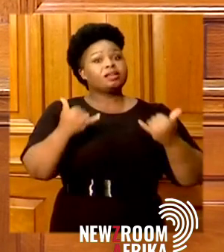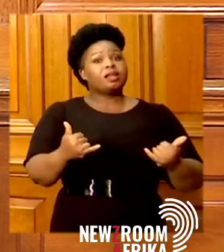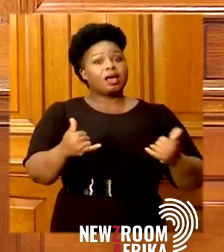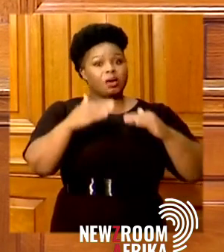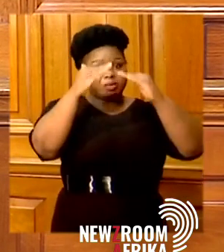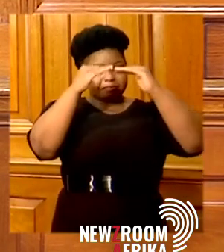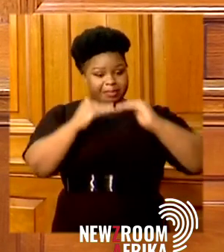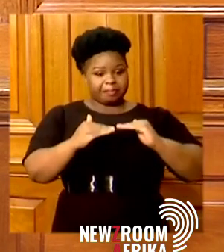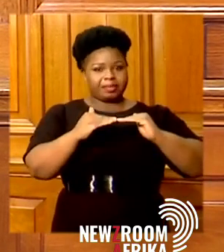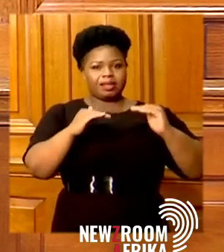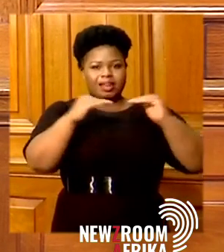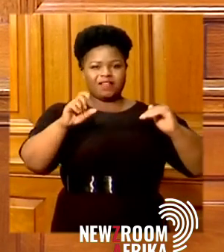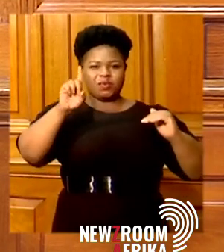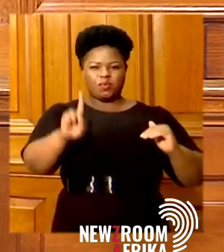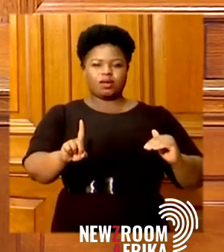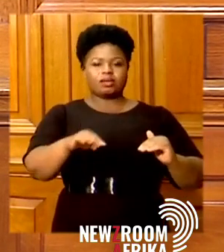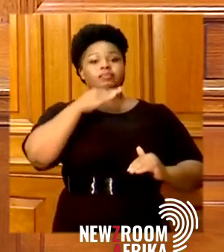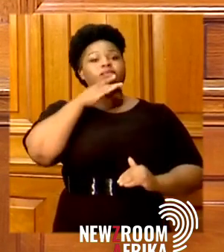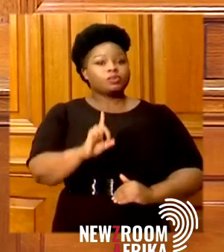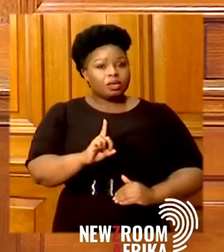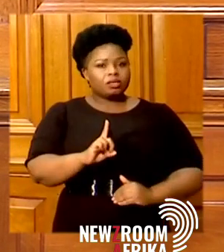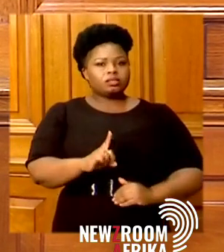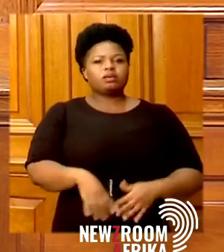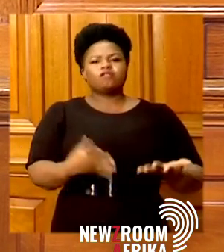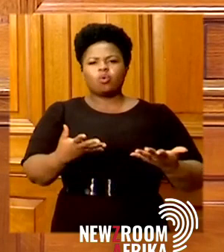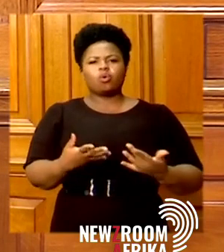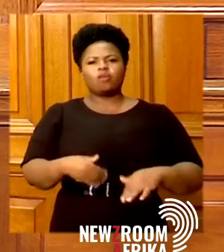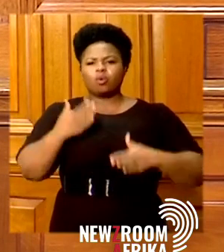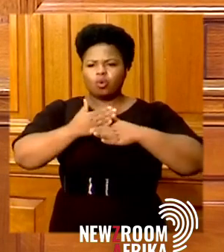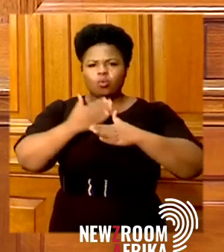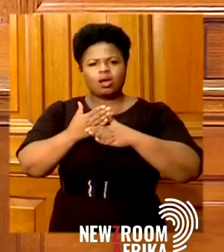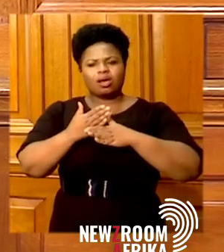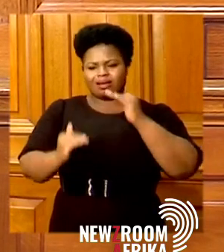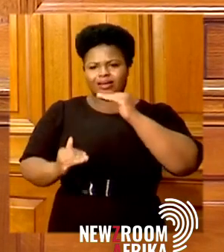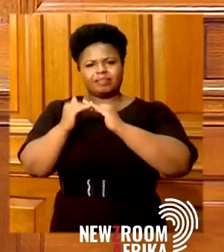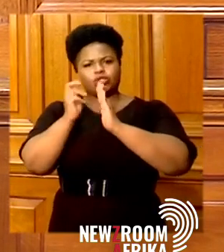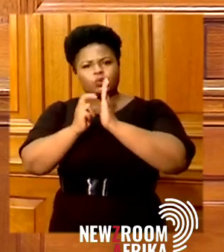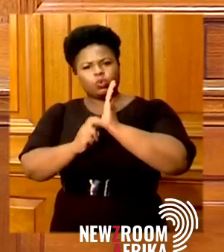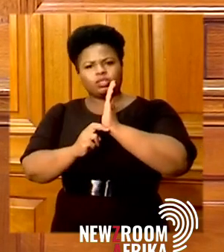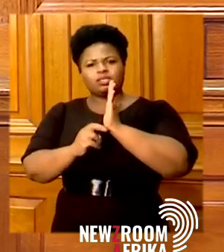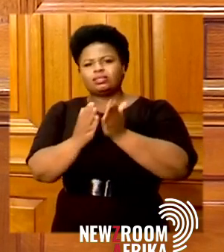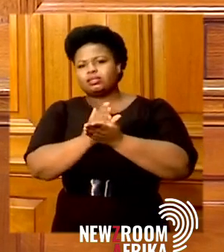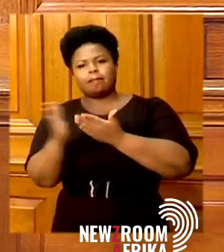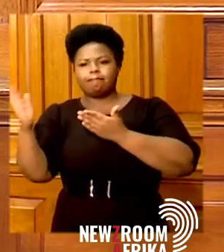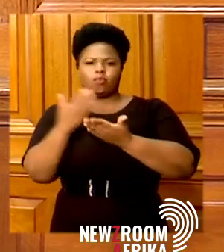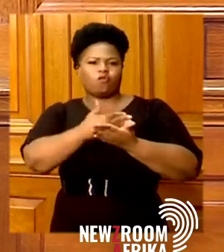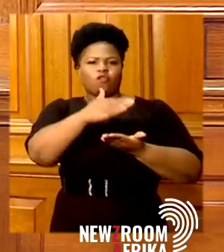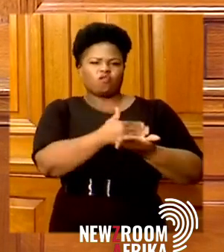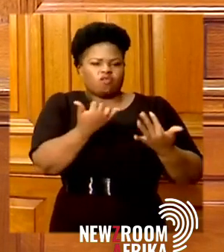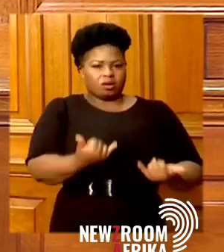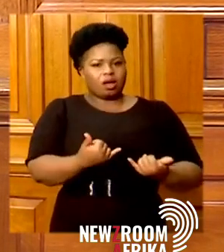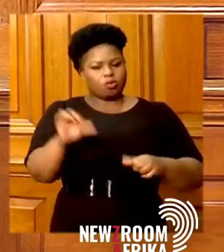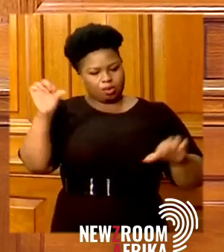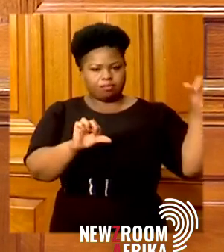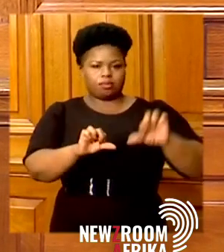that most of the remaining restrictions on economic activity have been removed. We